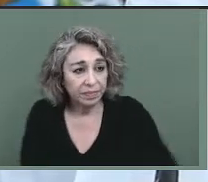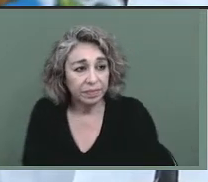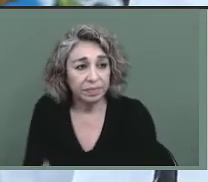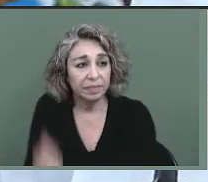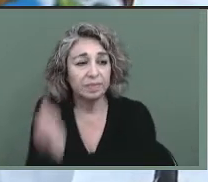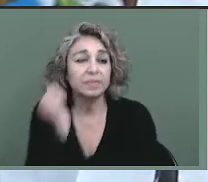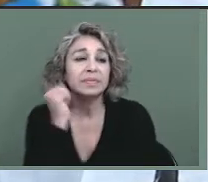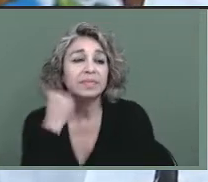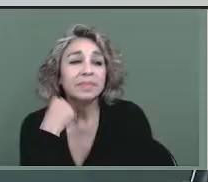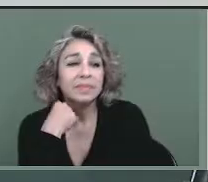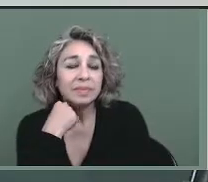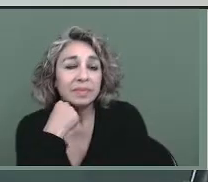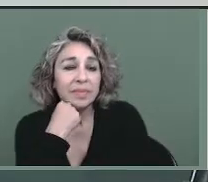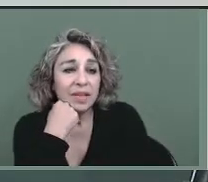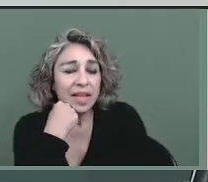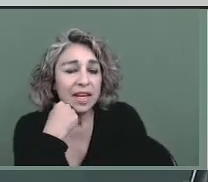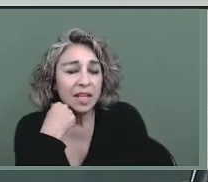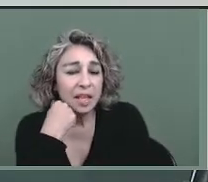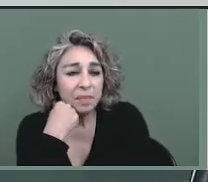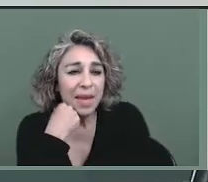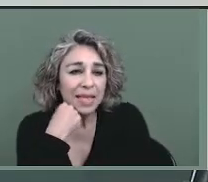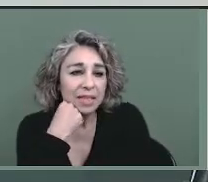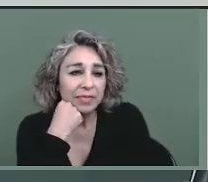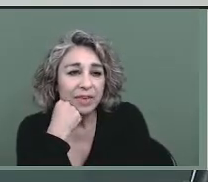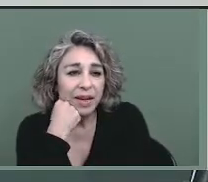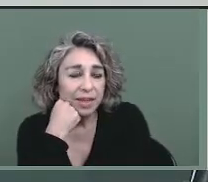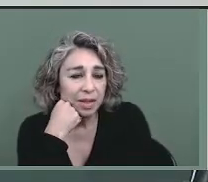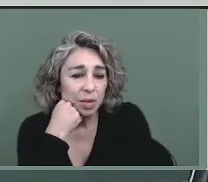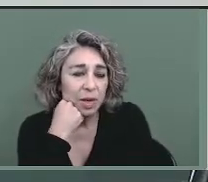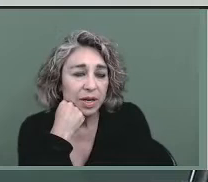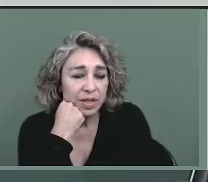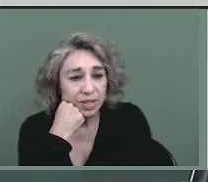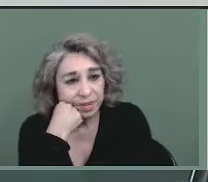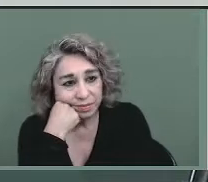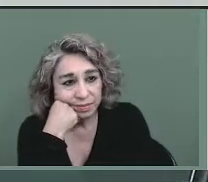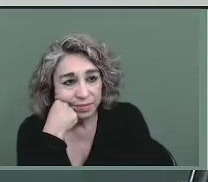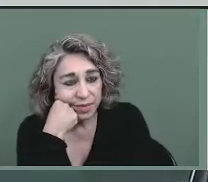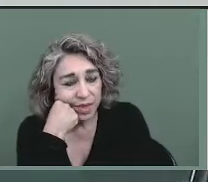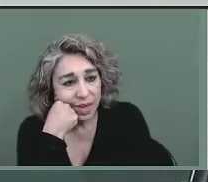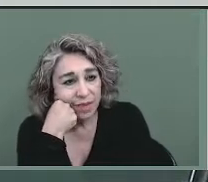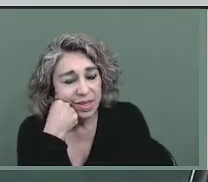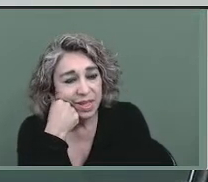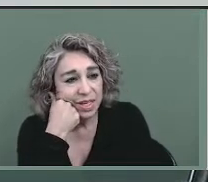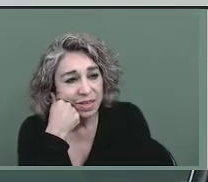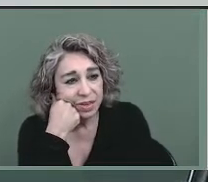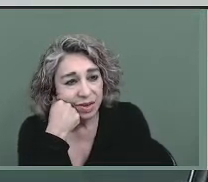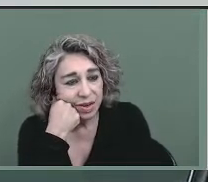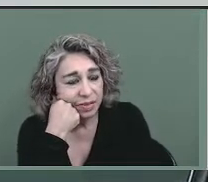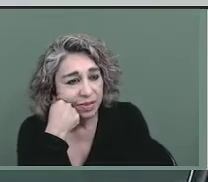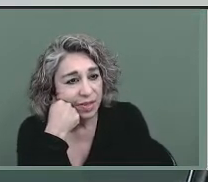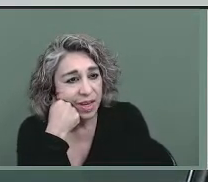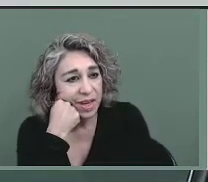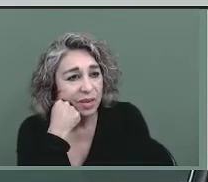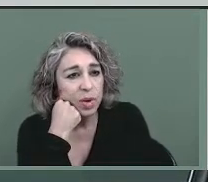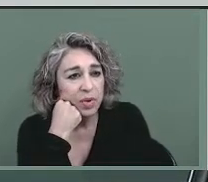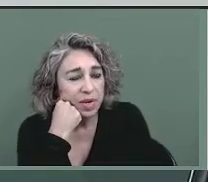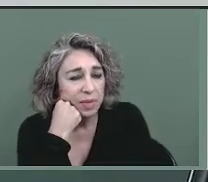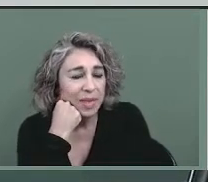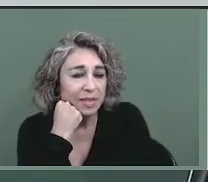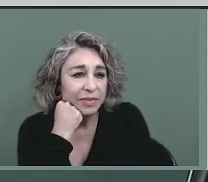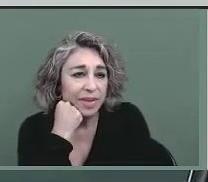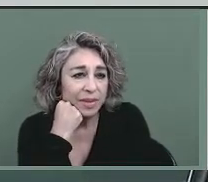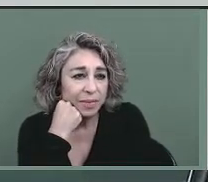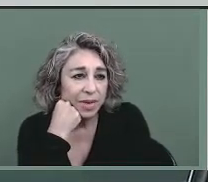four, that they pacify the workers, of the sector of the health. We're going